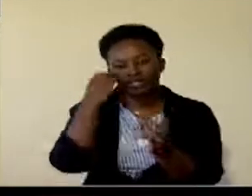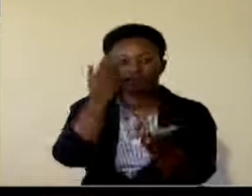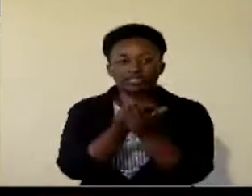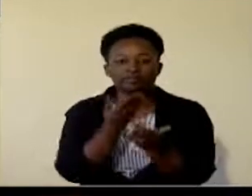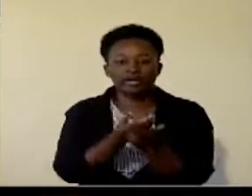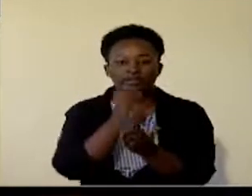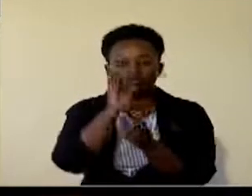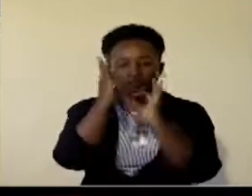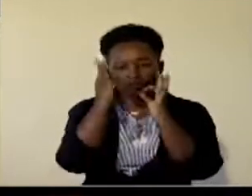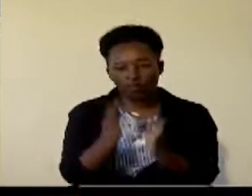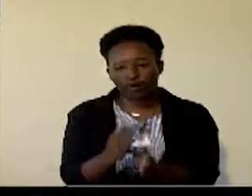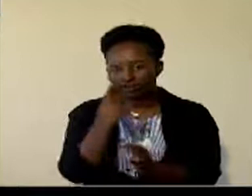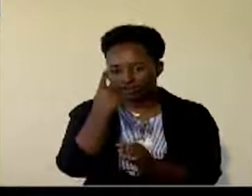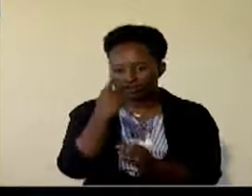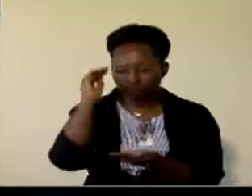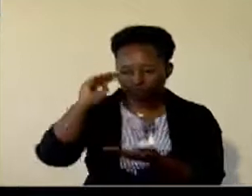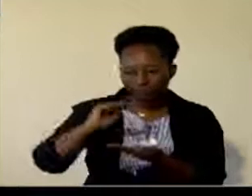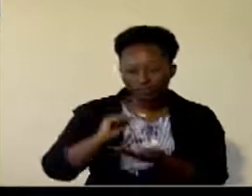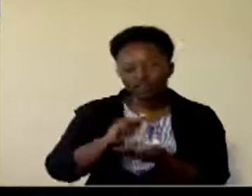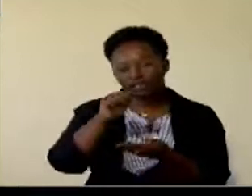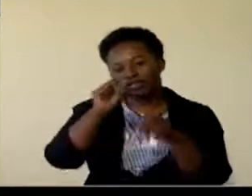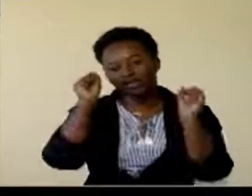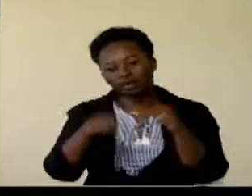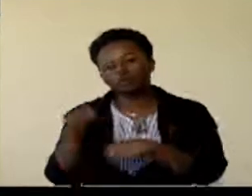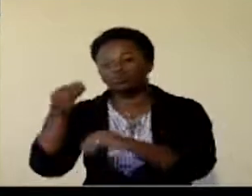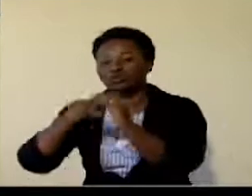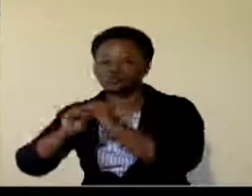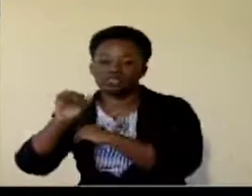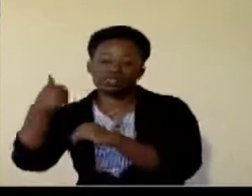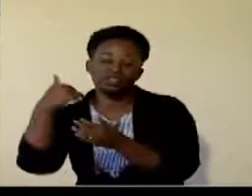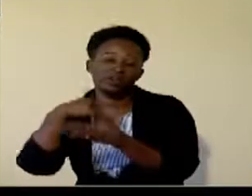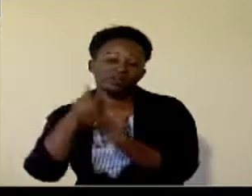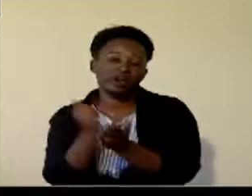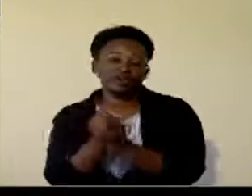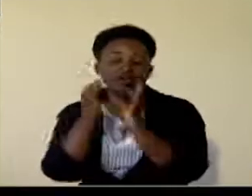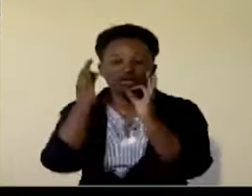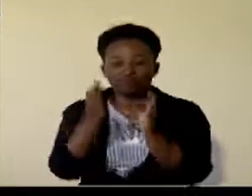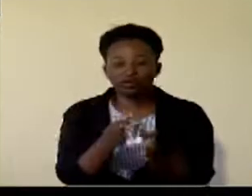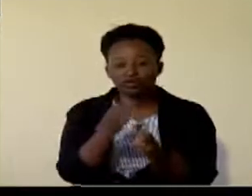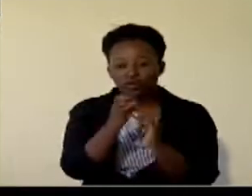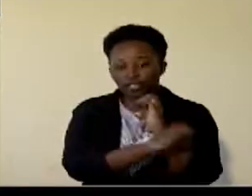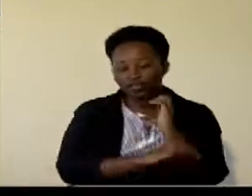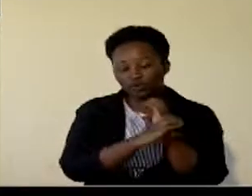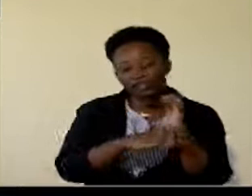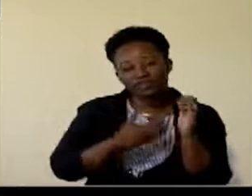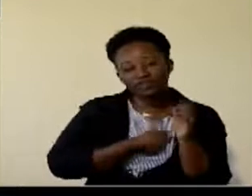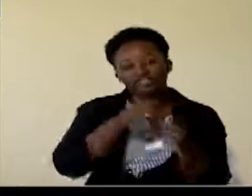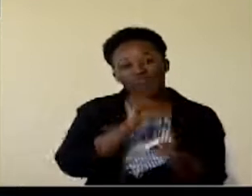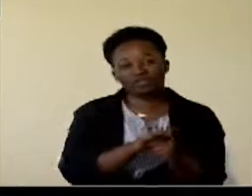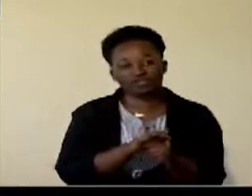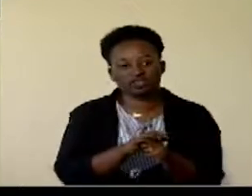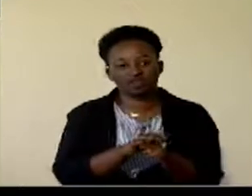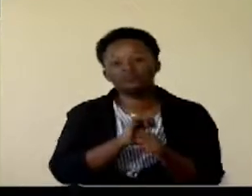product reduces, it can be able to sell other products because the demand of all products cannot reduce at a go. Now,